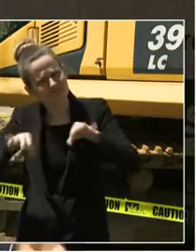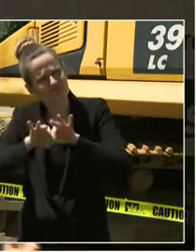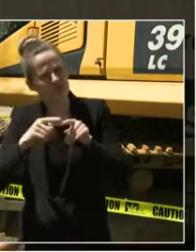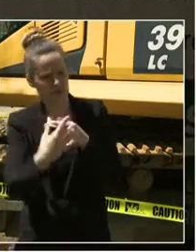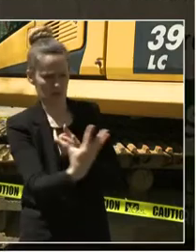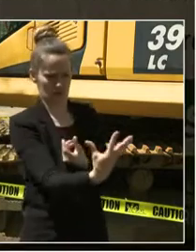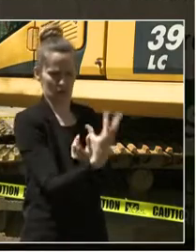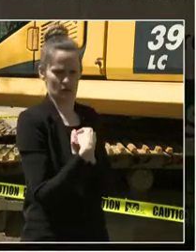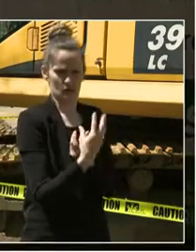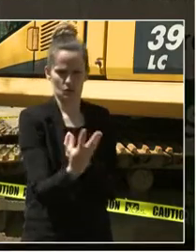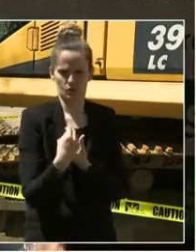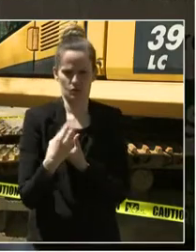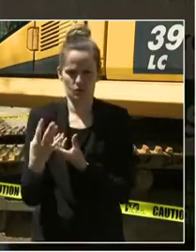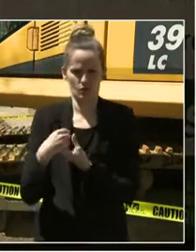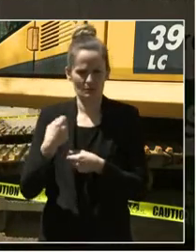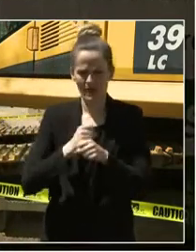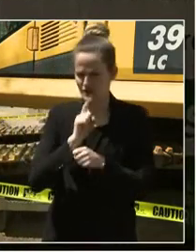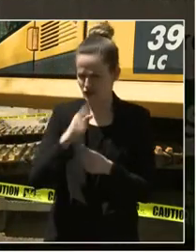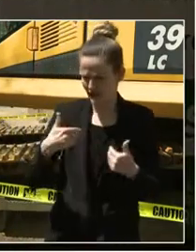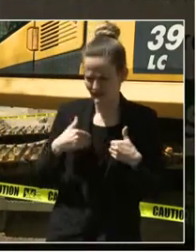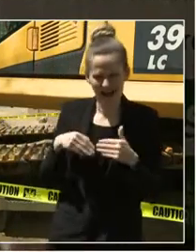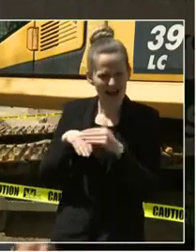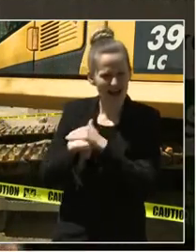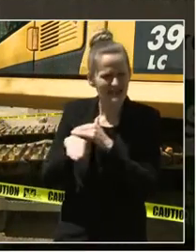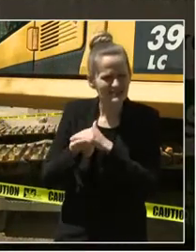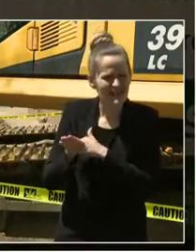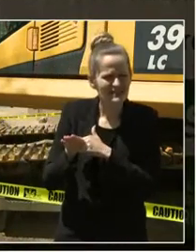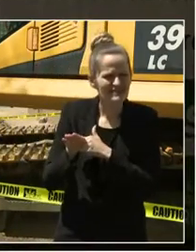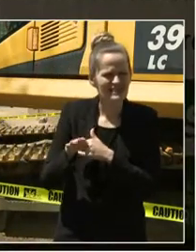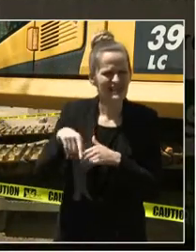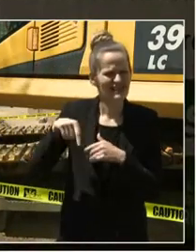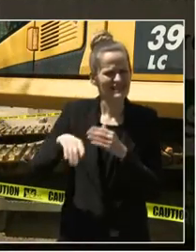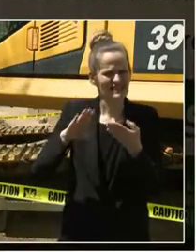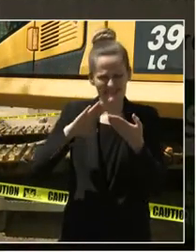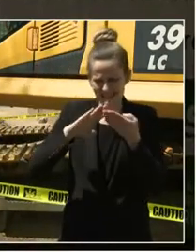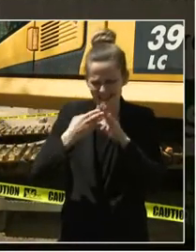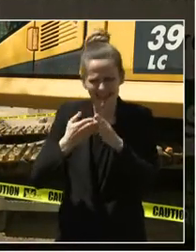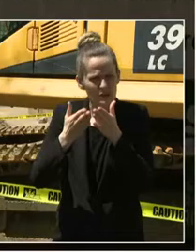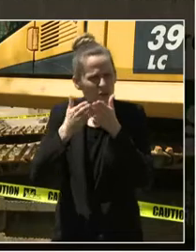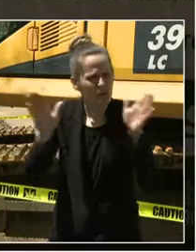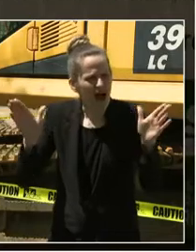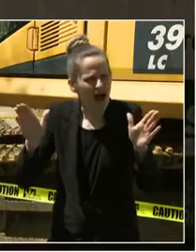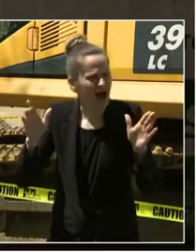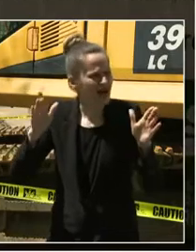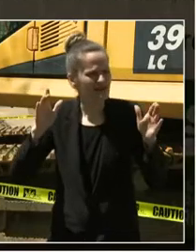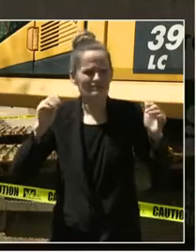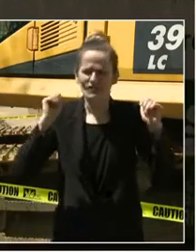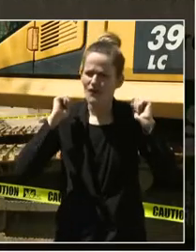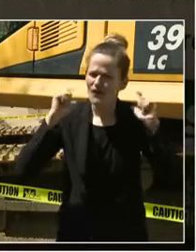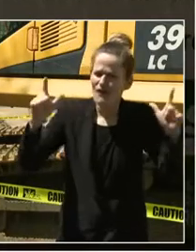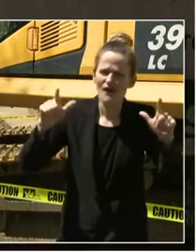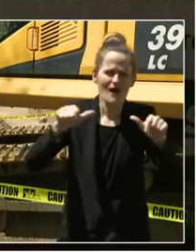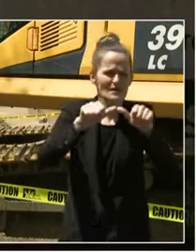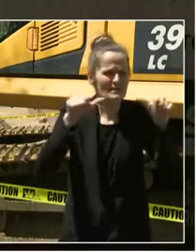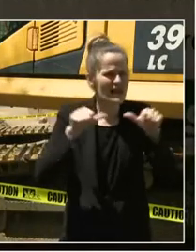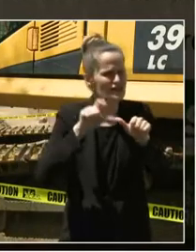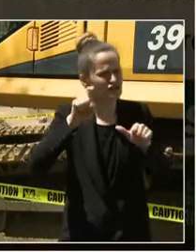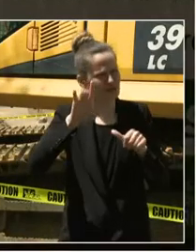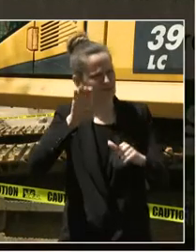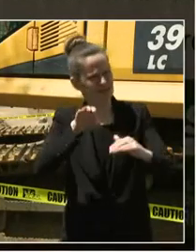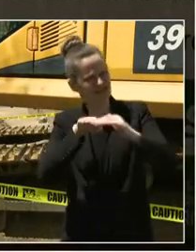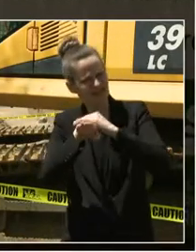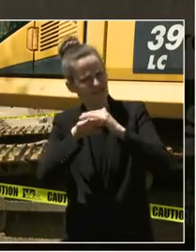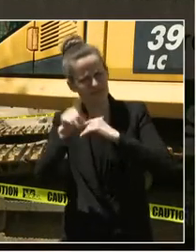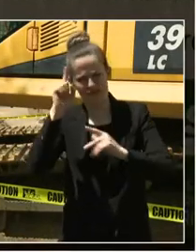just this center, it's a citywide mandate that all of our facilities have to be accessible for those that need